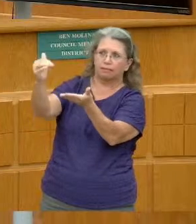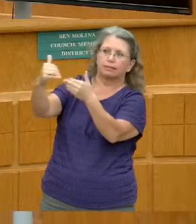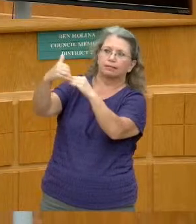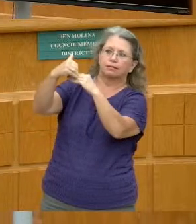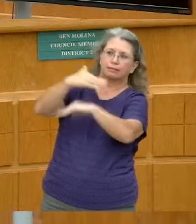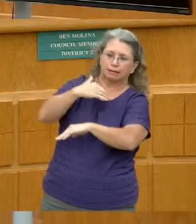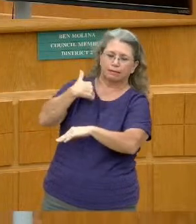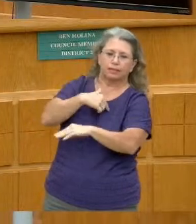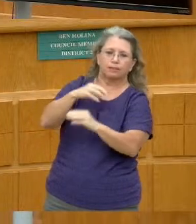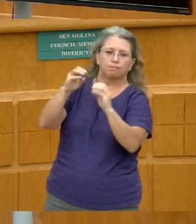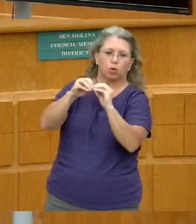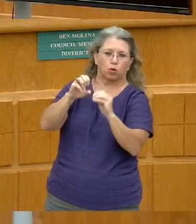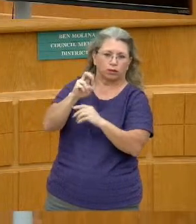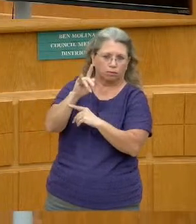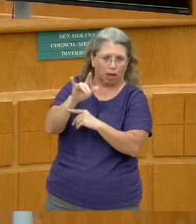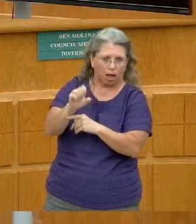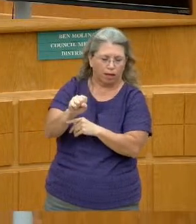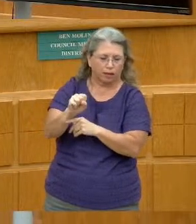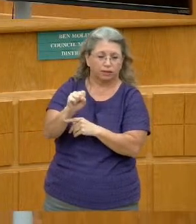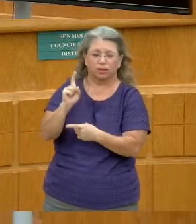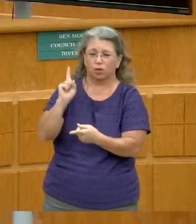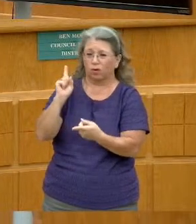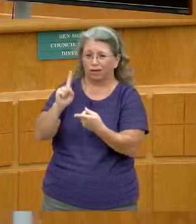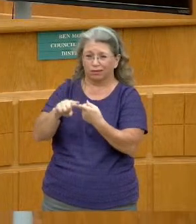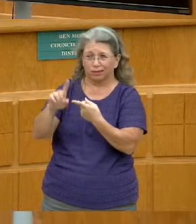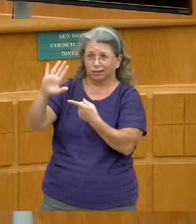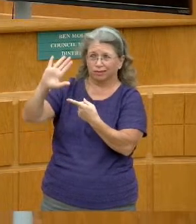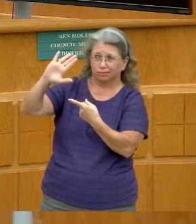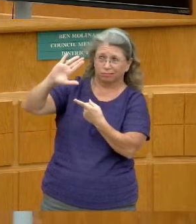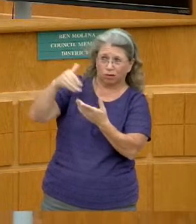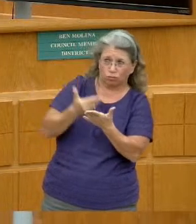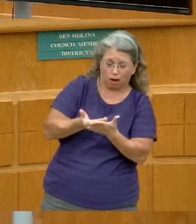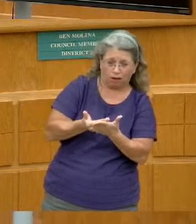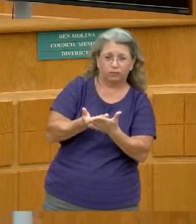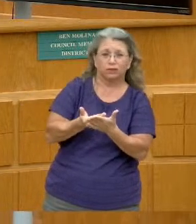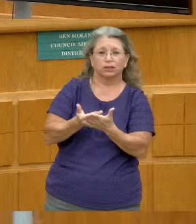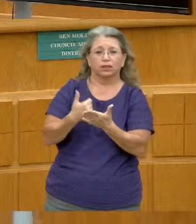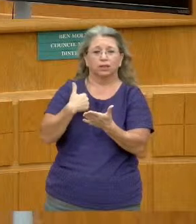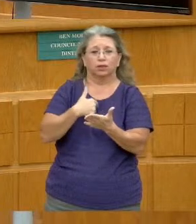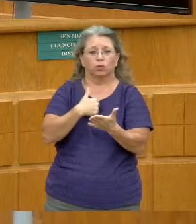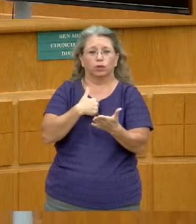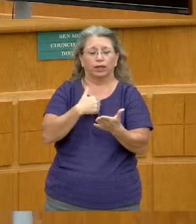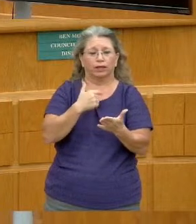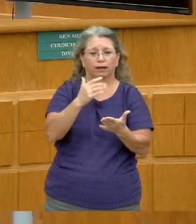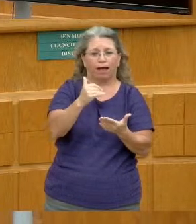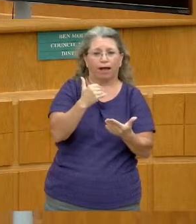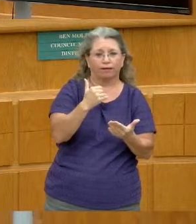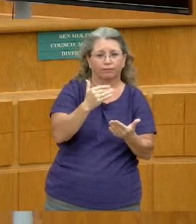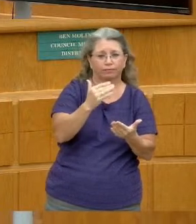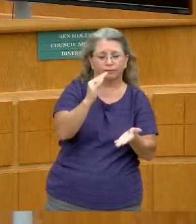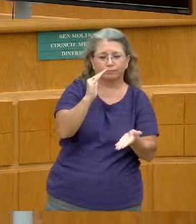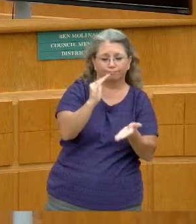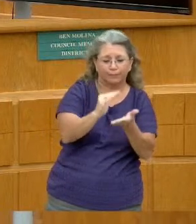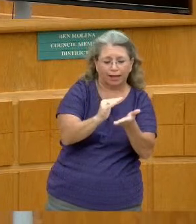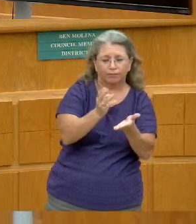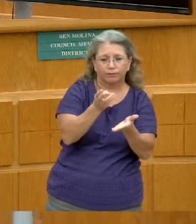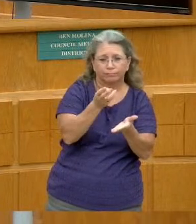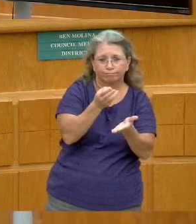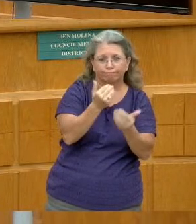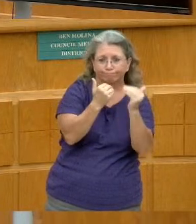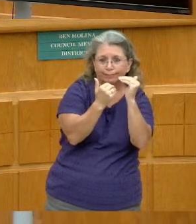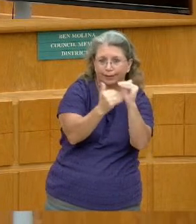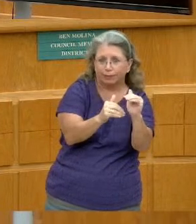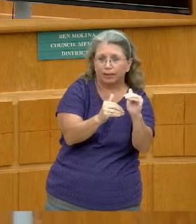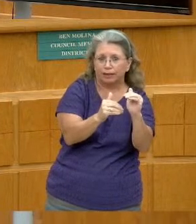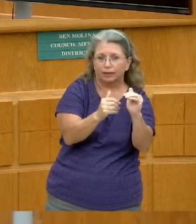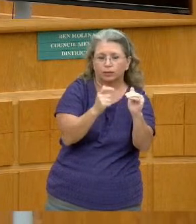supplies. But until they come in, we're down to a certain number of material. And so we want to reserve that for